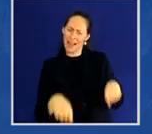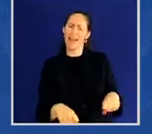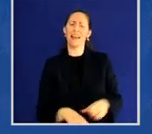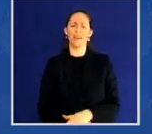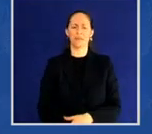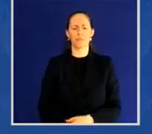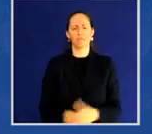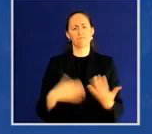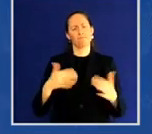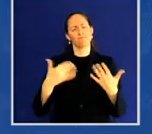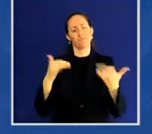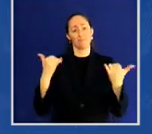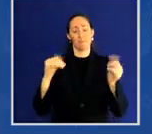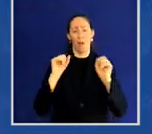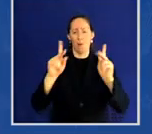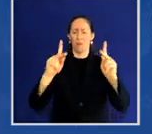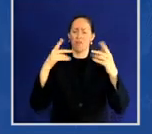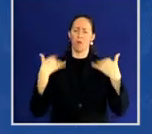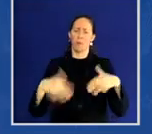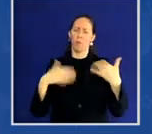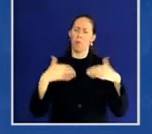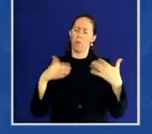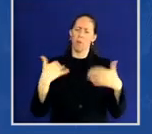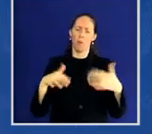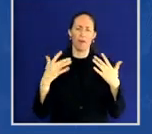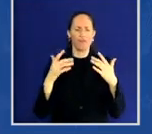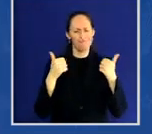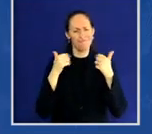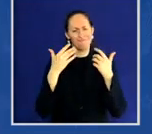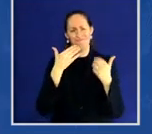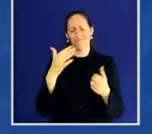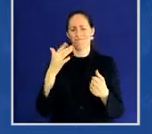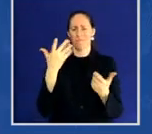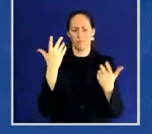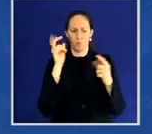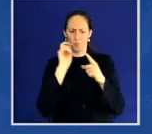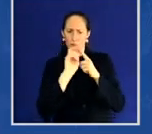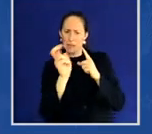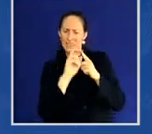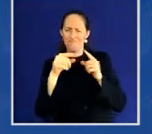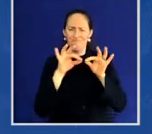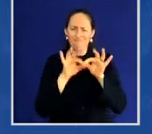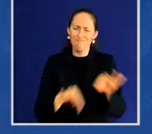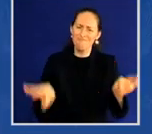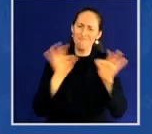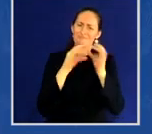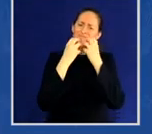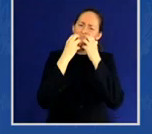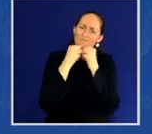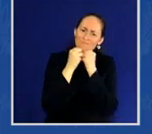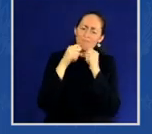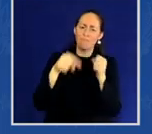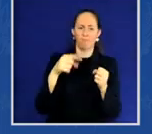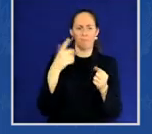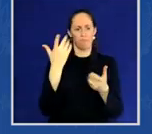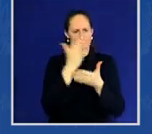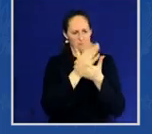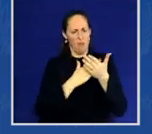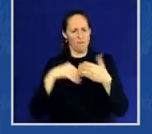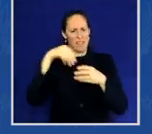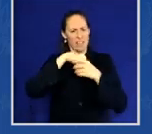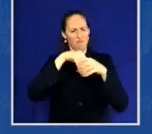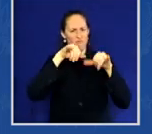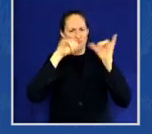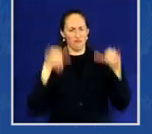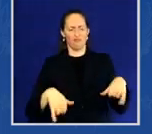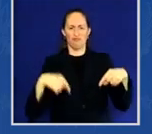country. And transit is part of the infrastructure. And like the rest of our infrastructure, we're way behind the rest of the